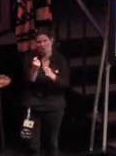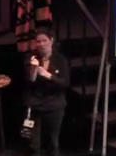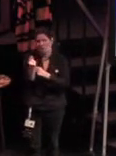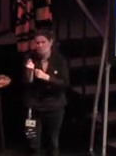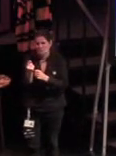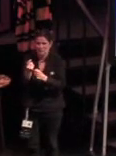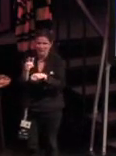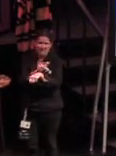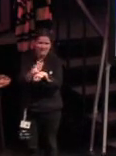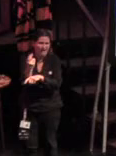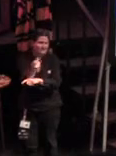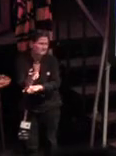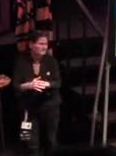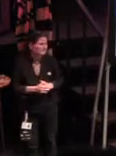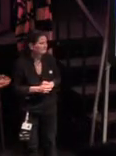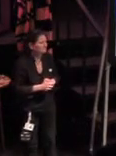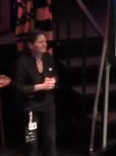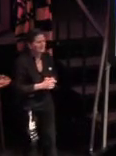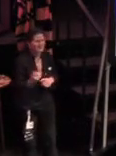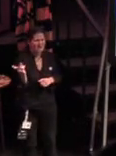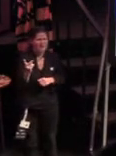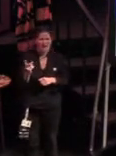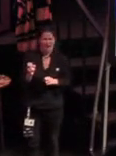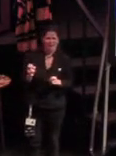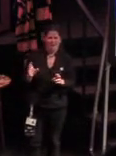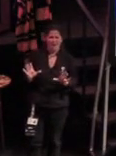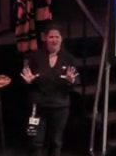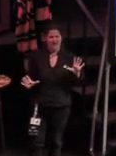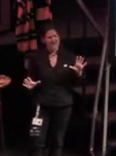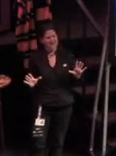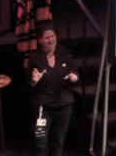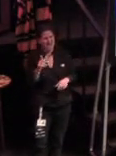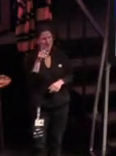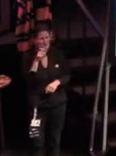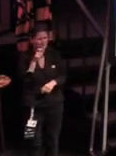And they were like, okay, cute.